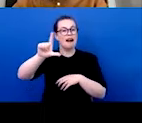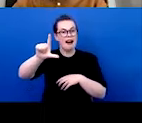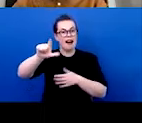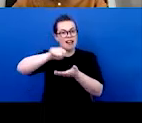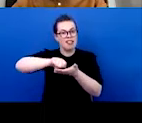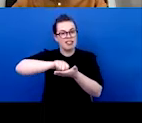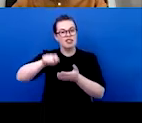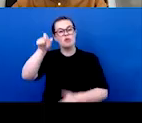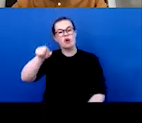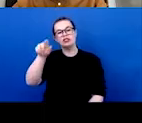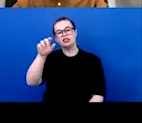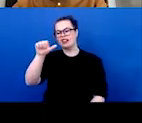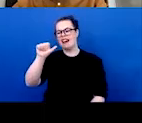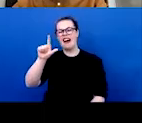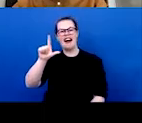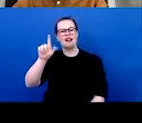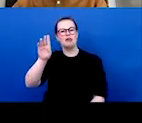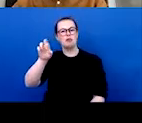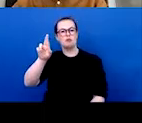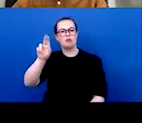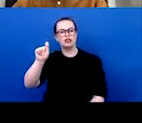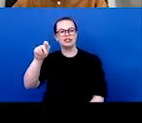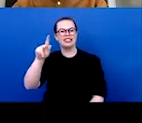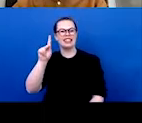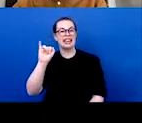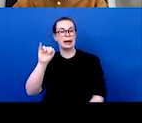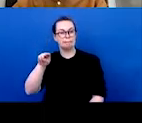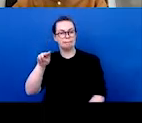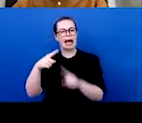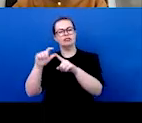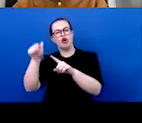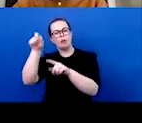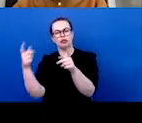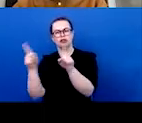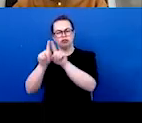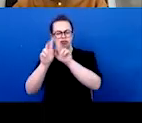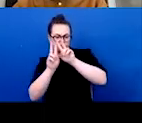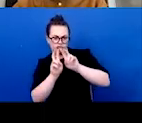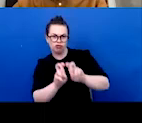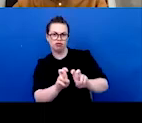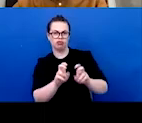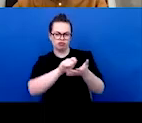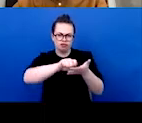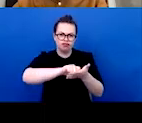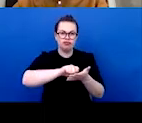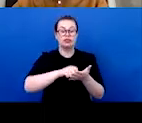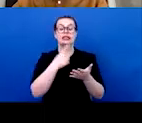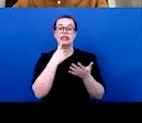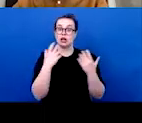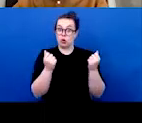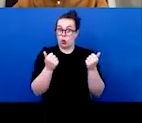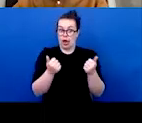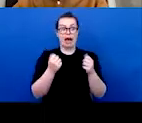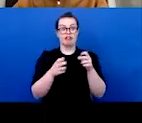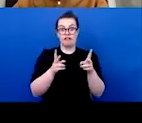Albert Kim and Lee Osterhout, where they analyzed ERP responses at the main verb